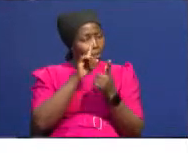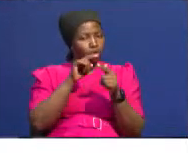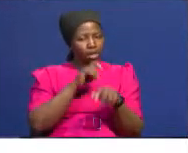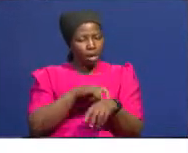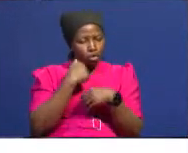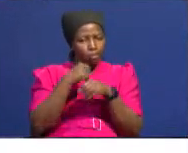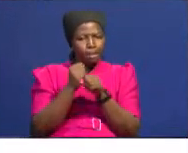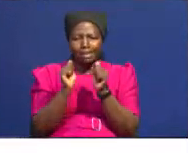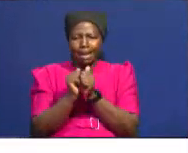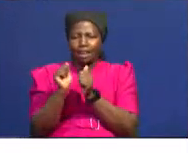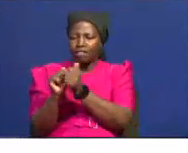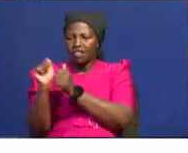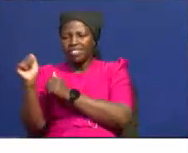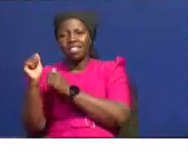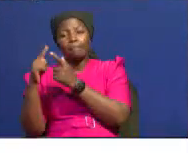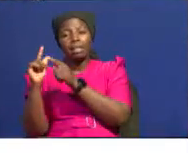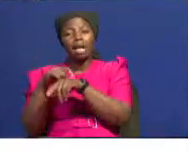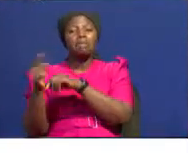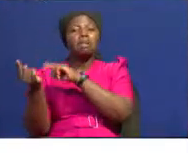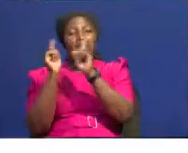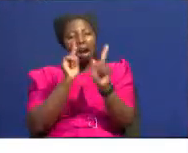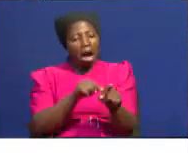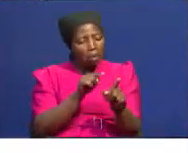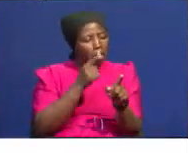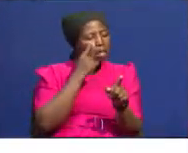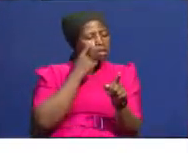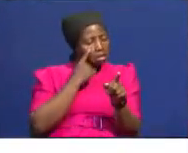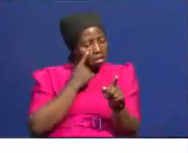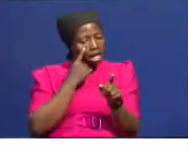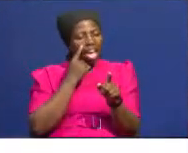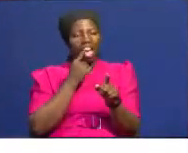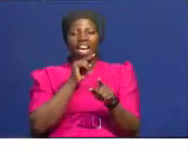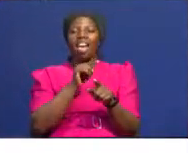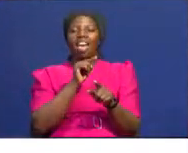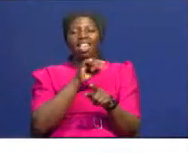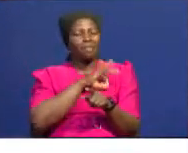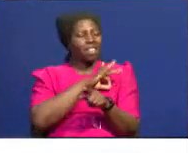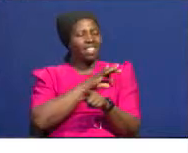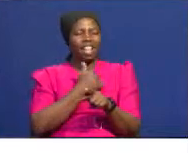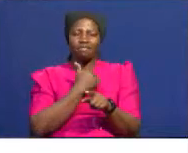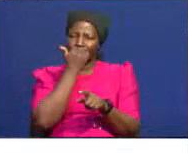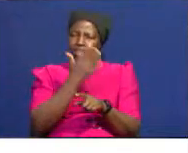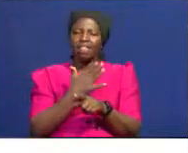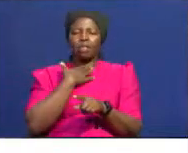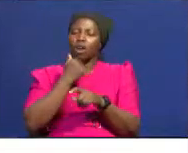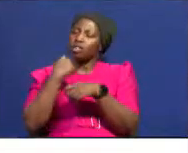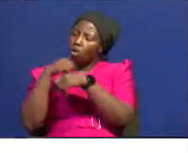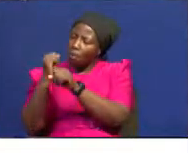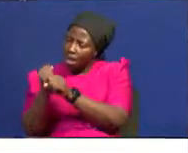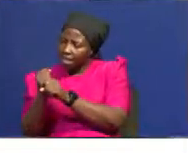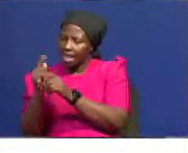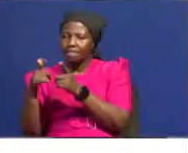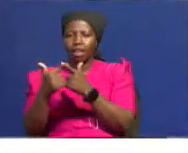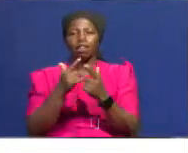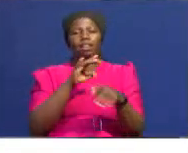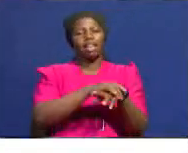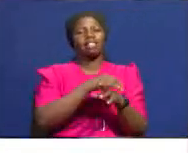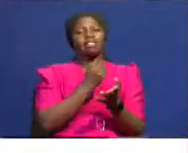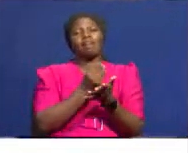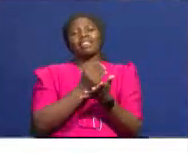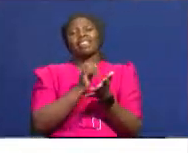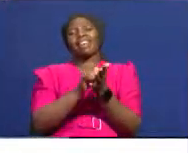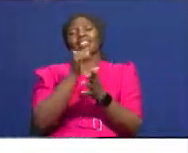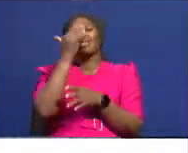bure, au wadogo wanataka wanatengeneza sahihi, anapata pesa sahihi. Hiyo ndio maana wapendi hii kazi. But